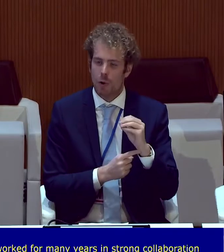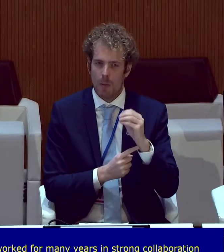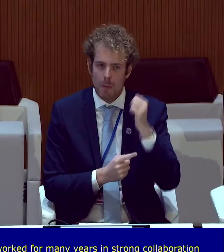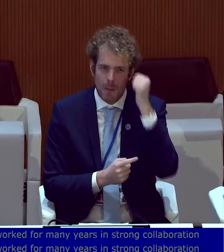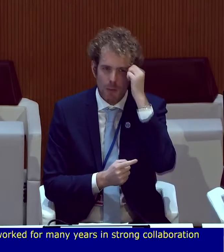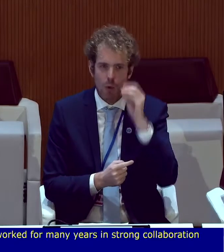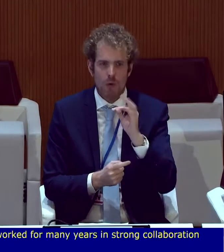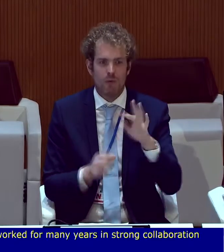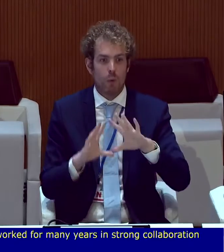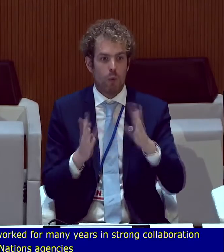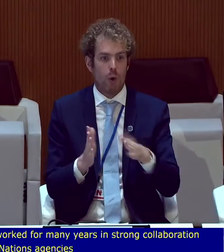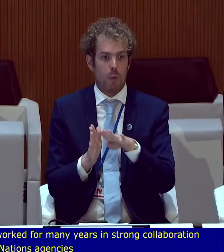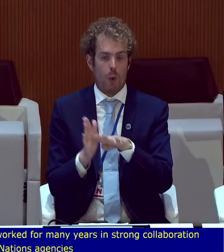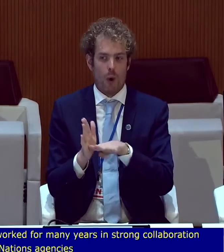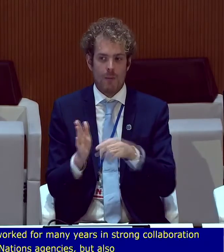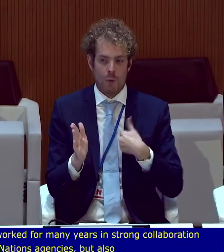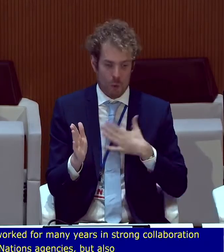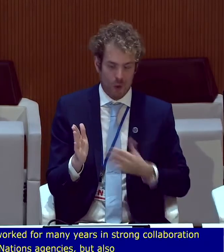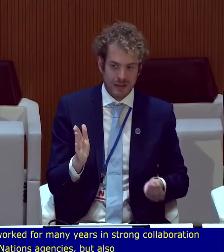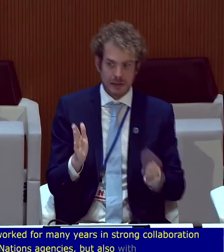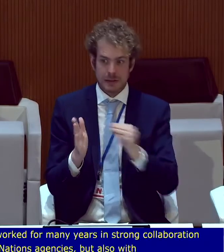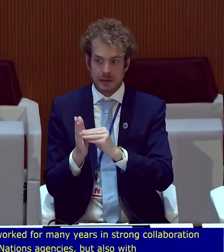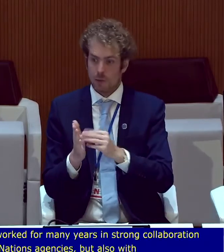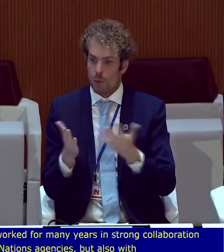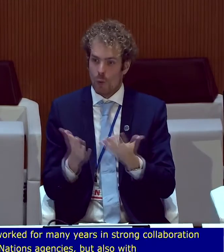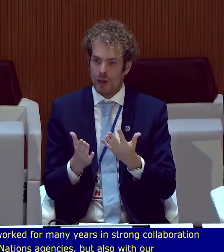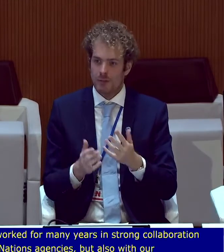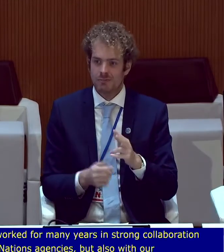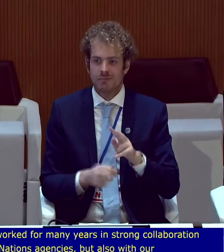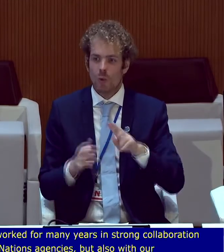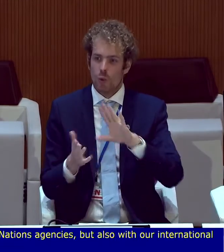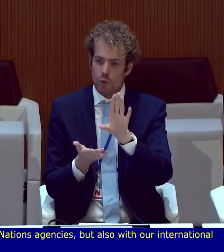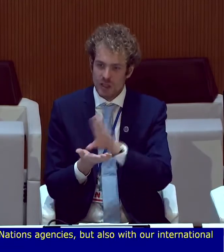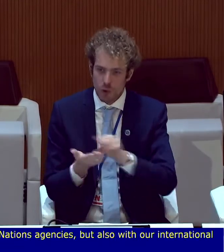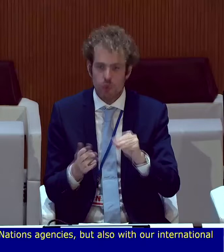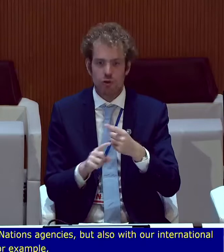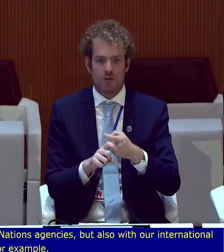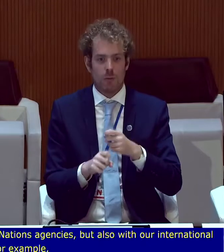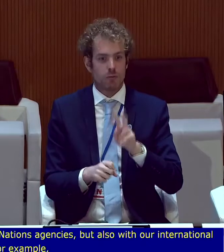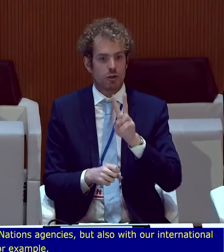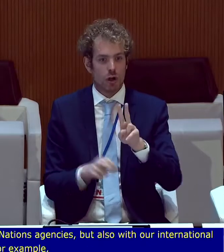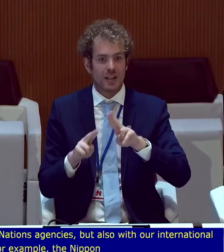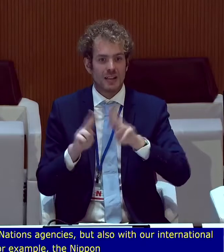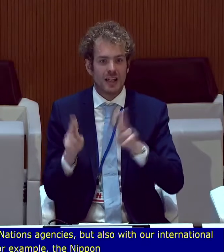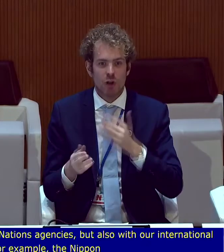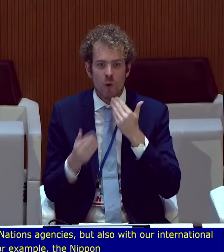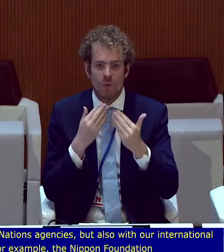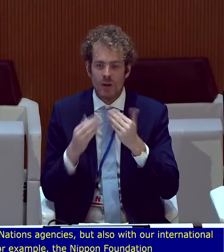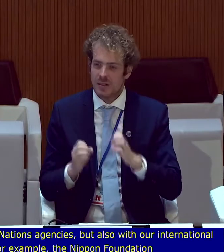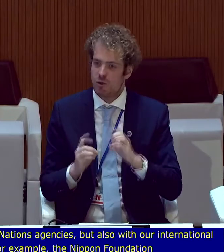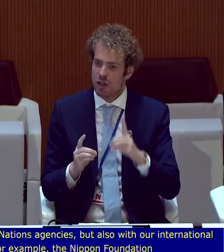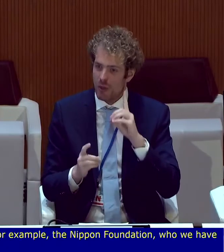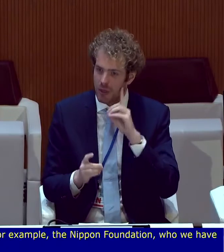our international partners, for example, the Nippon Foundation, who we have worked with to submit the resolution of